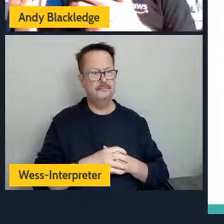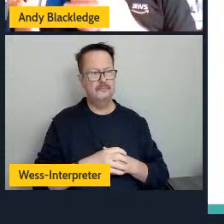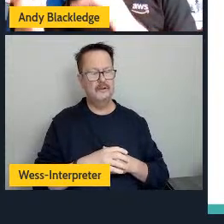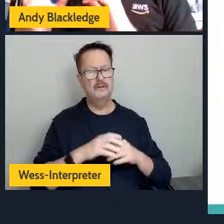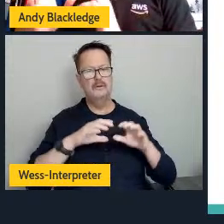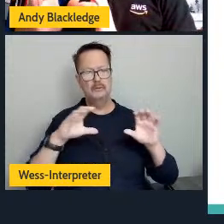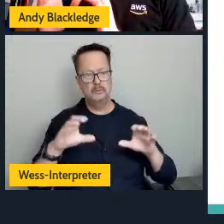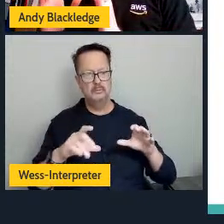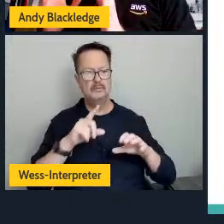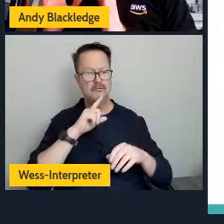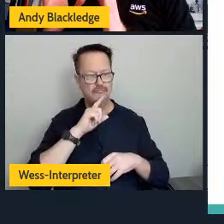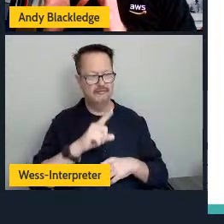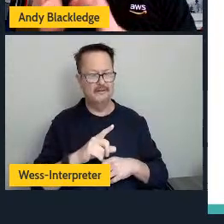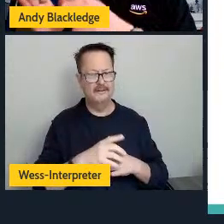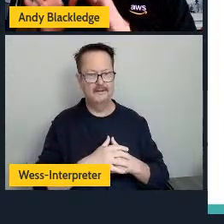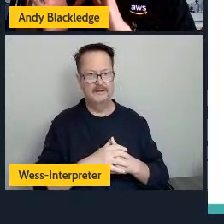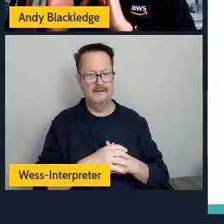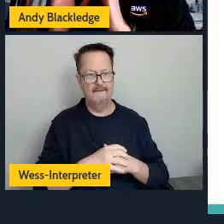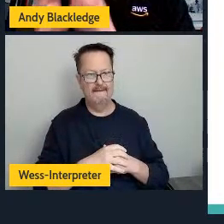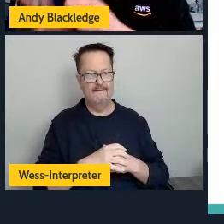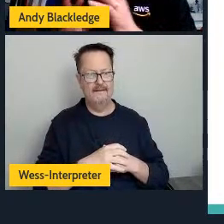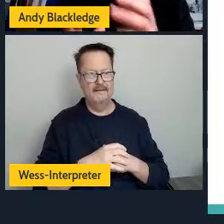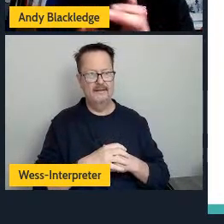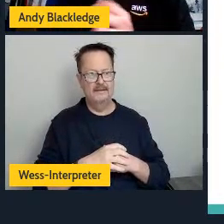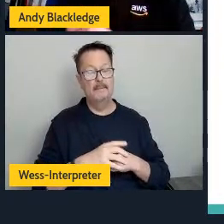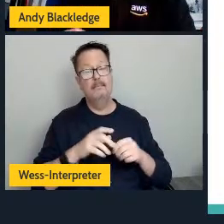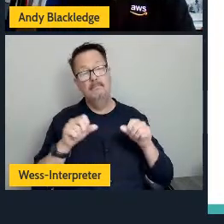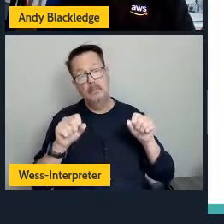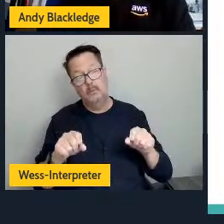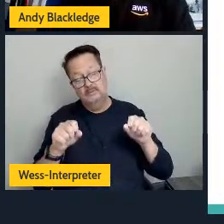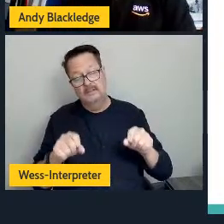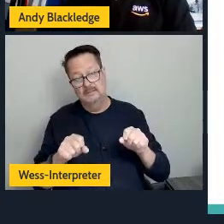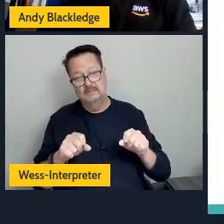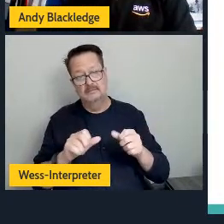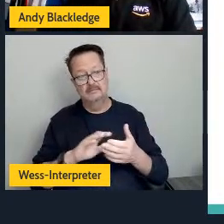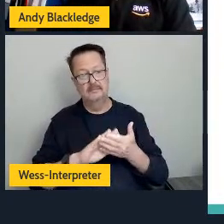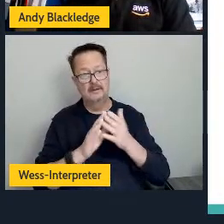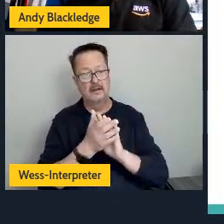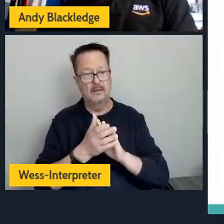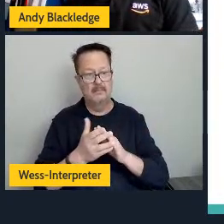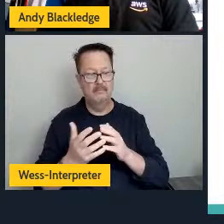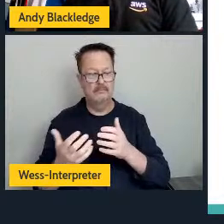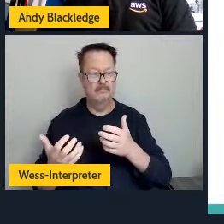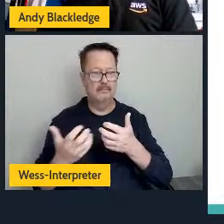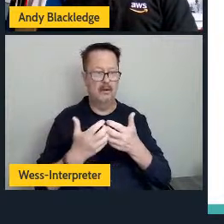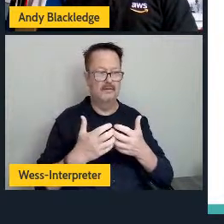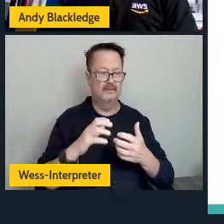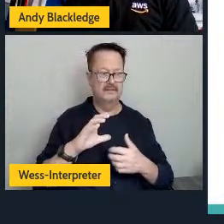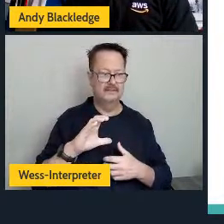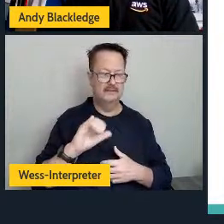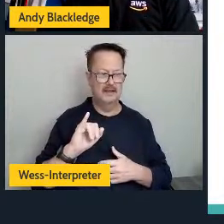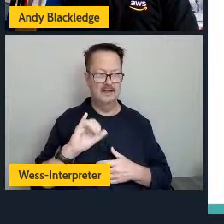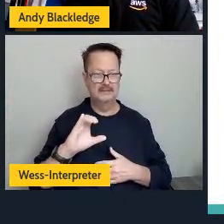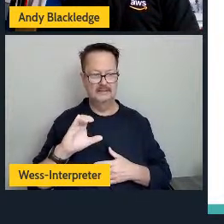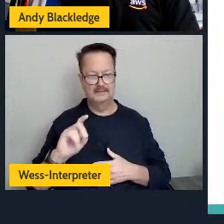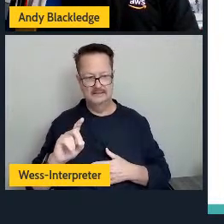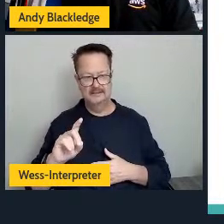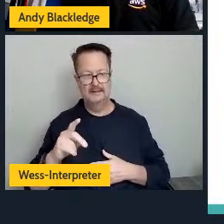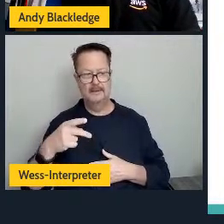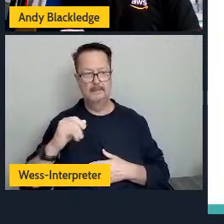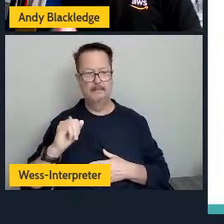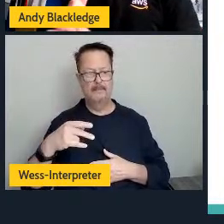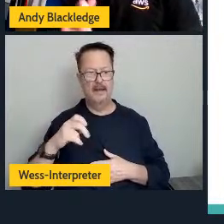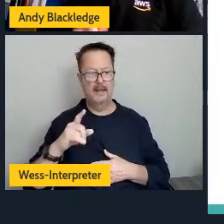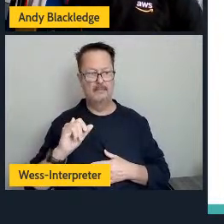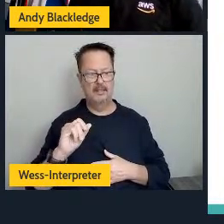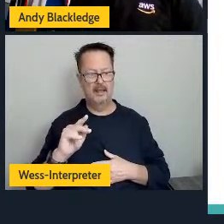doing really is it's as well as potentially being part of a CI/CD pipeline. Yeah, that's what I was thinking.